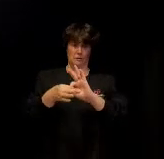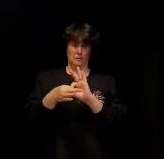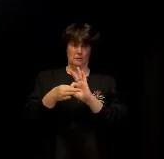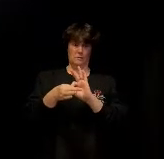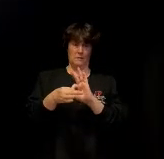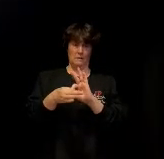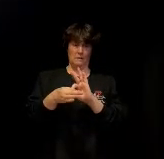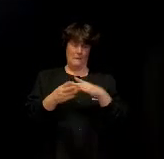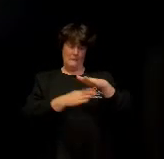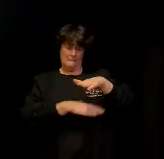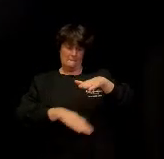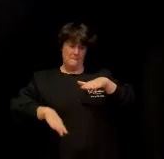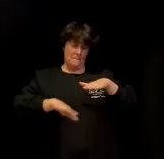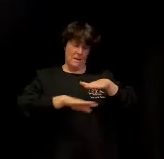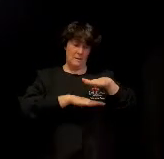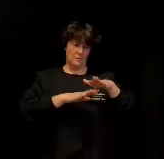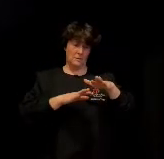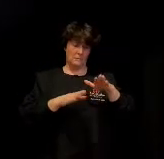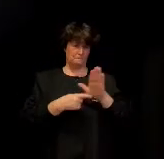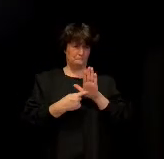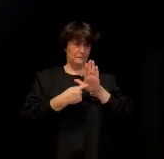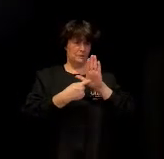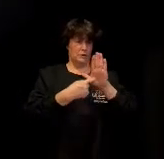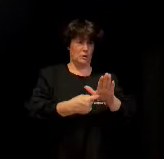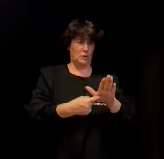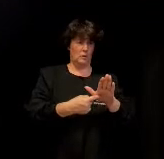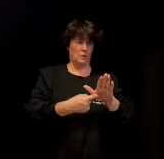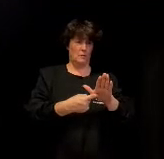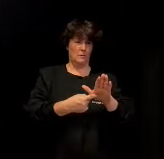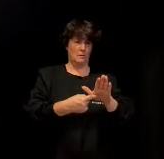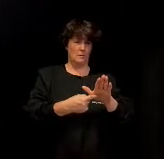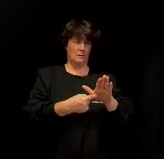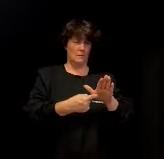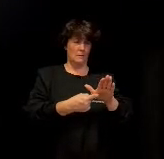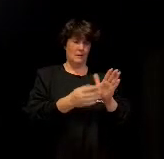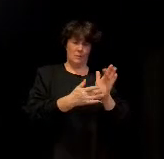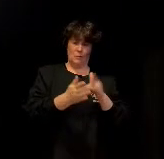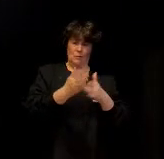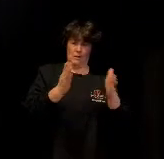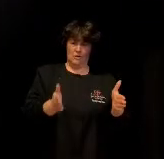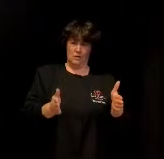the basic distinction between Christianity and other religions.